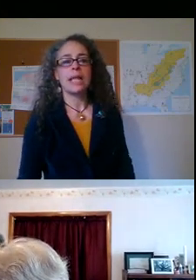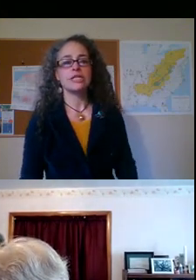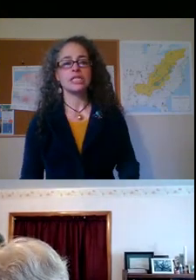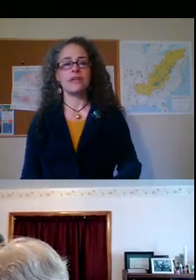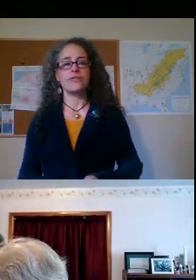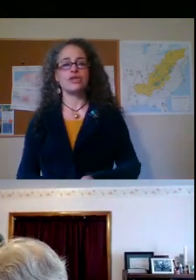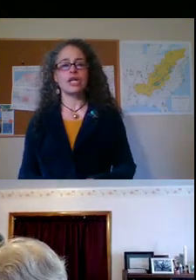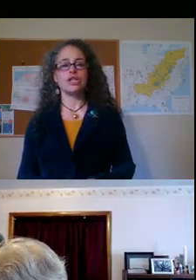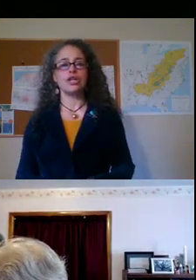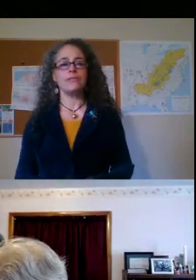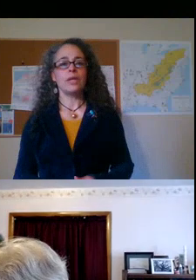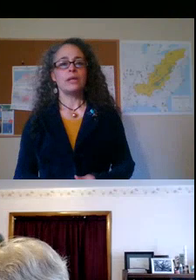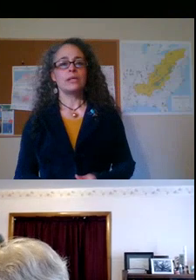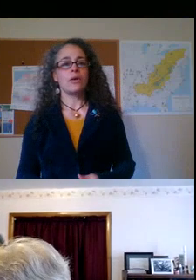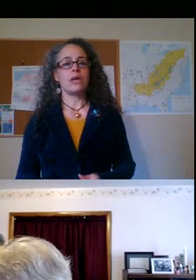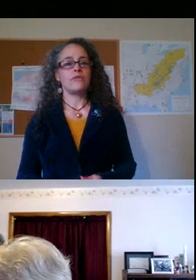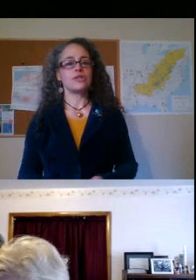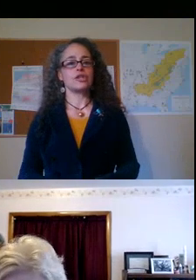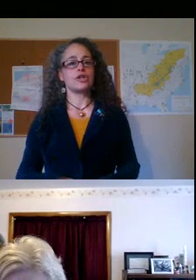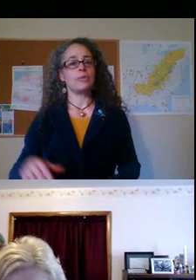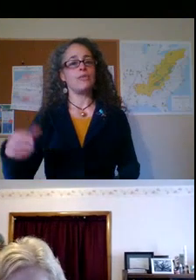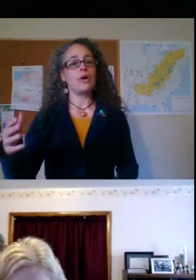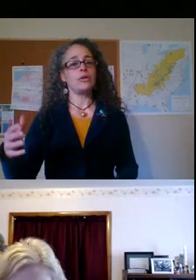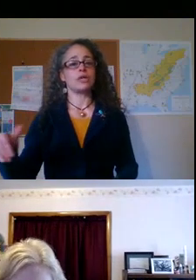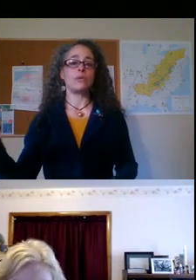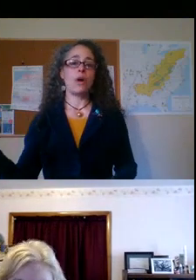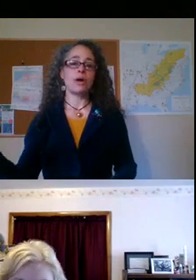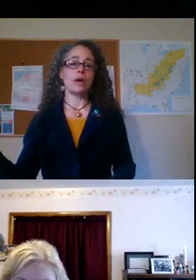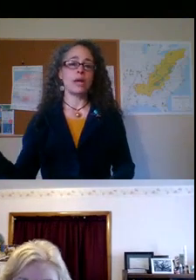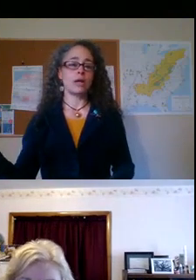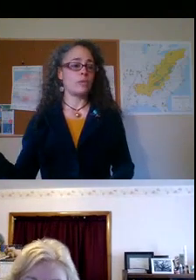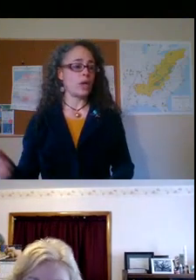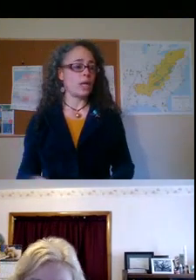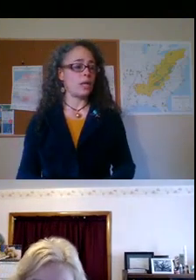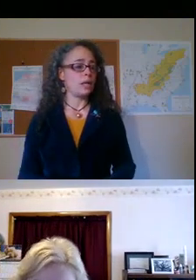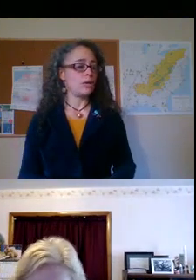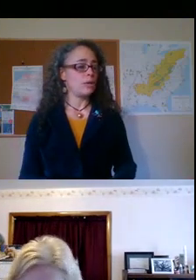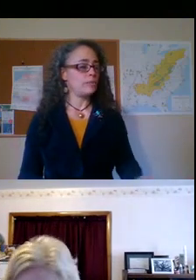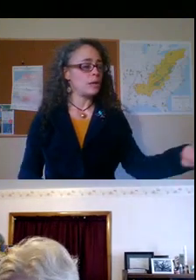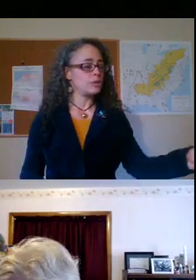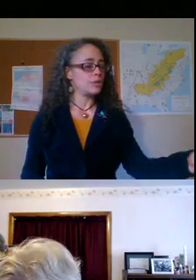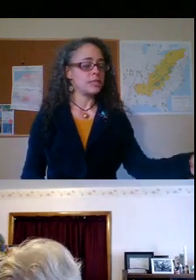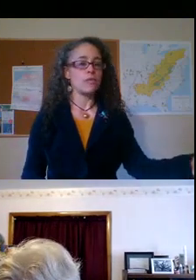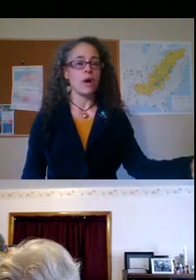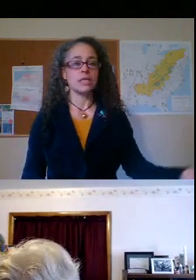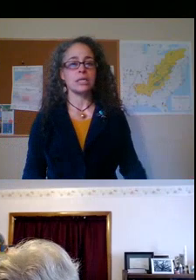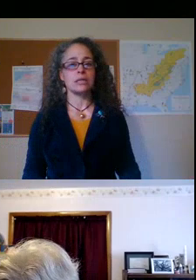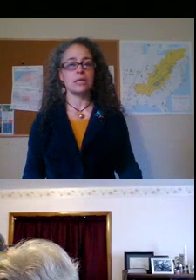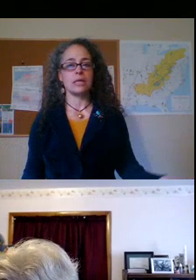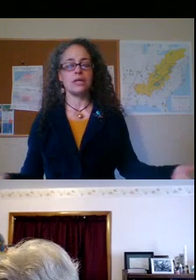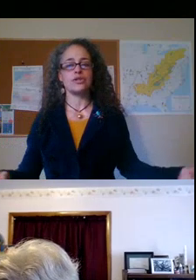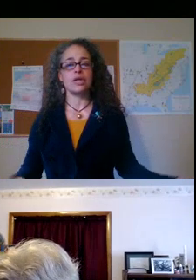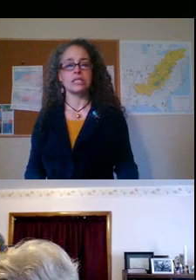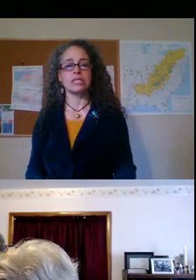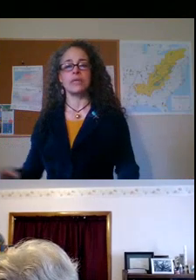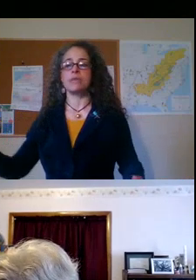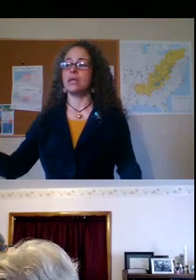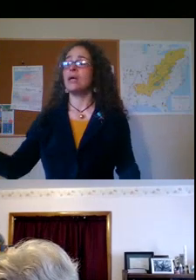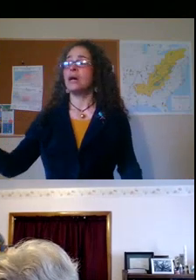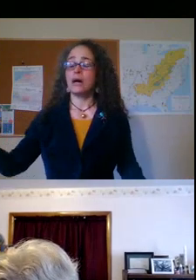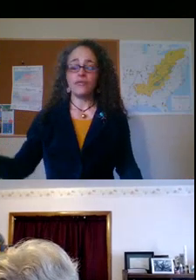Building Appalachia's infrastructure. So infrastructure could be roads, it could be water, it could be, doing sidewalks in a